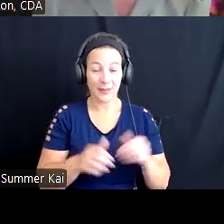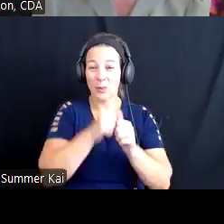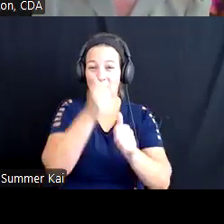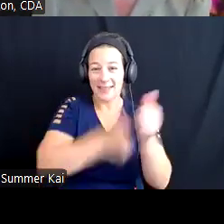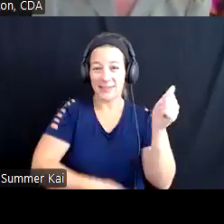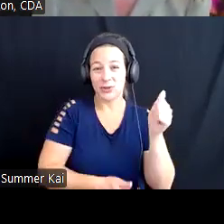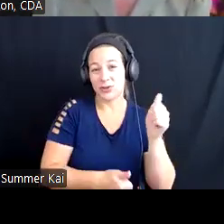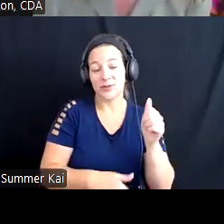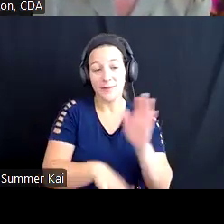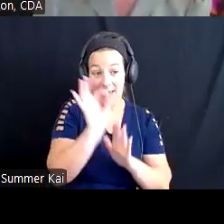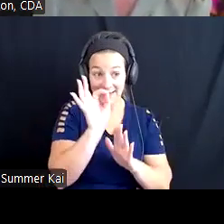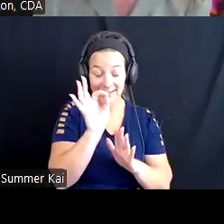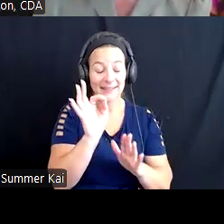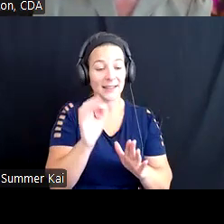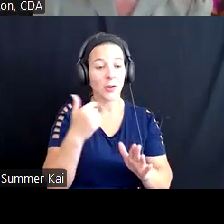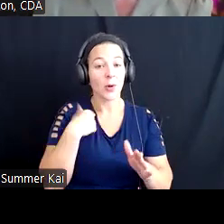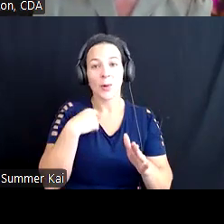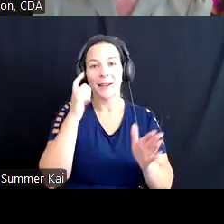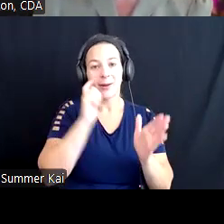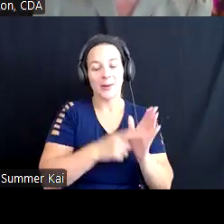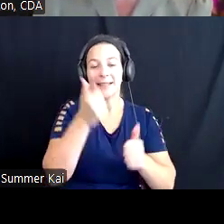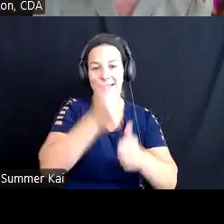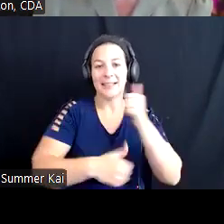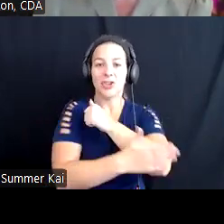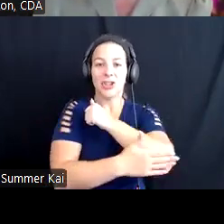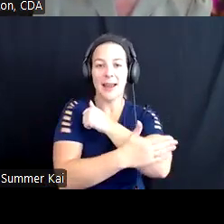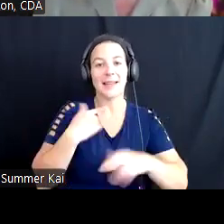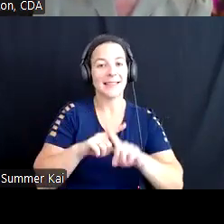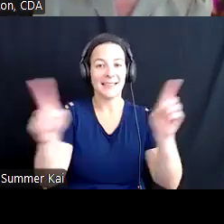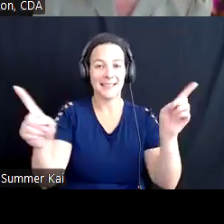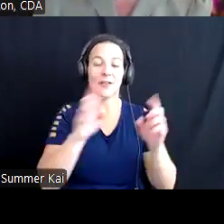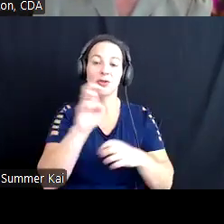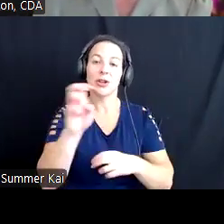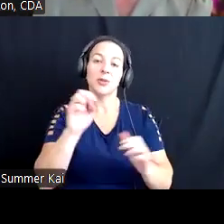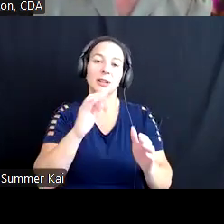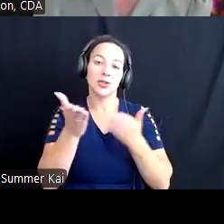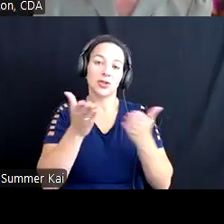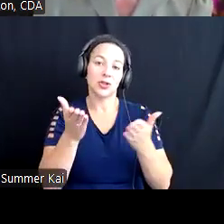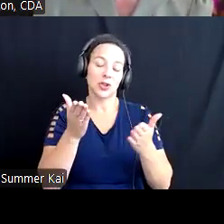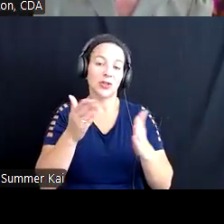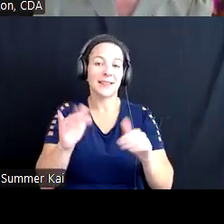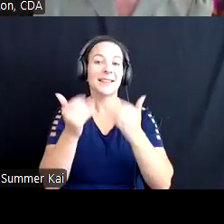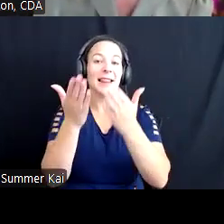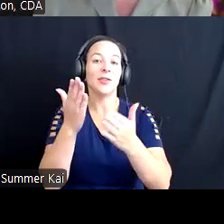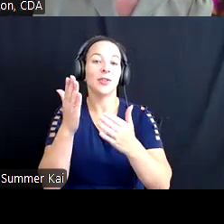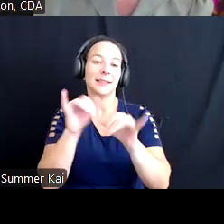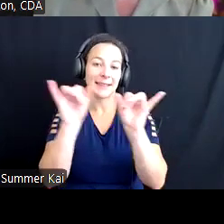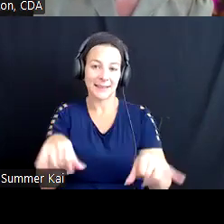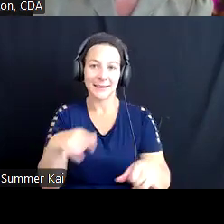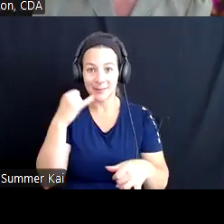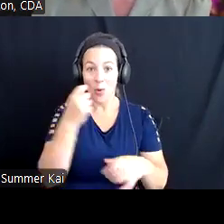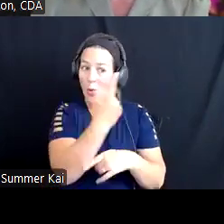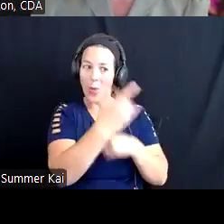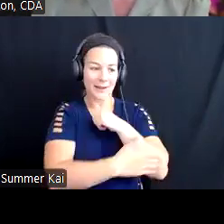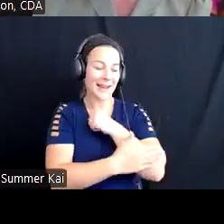want to highlight are that each county has a different transportation service delivery system. If you've seen one county, you've seen one